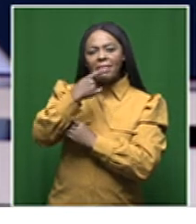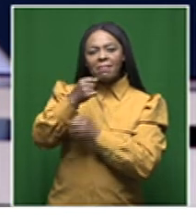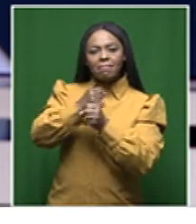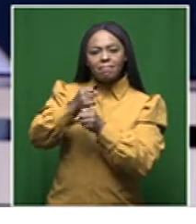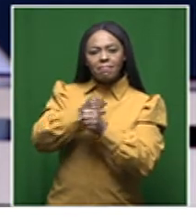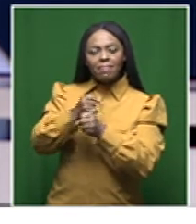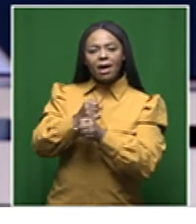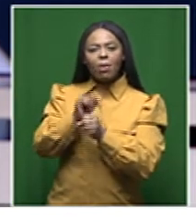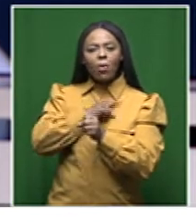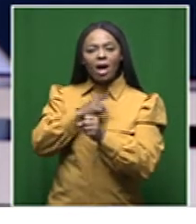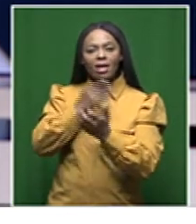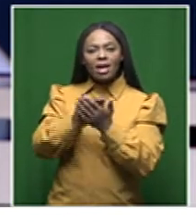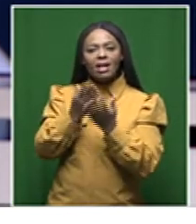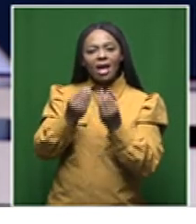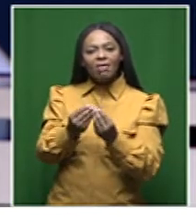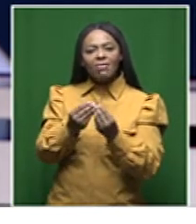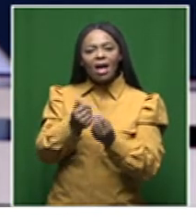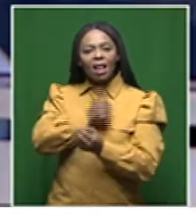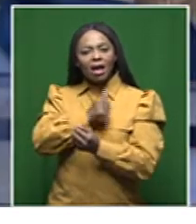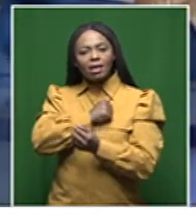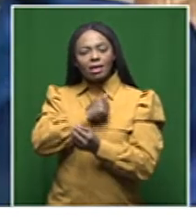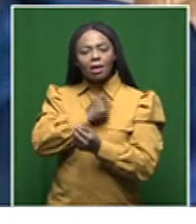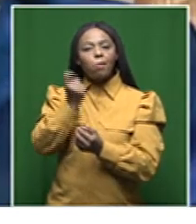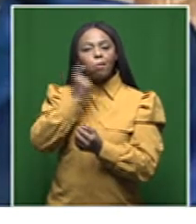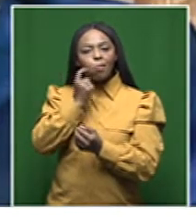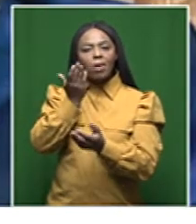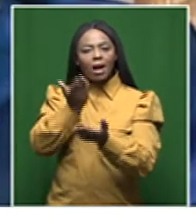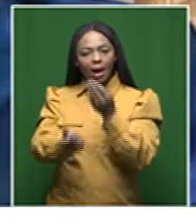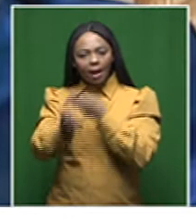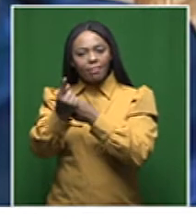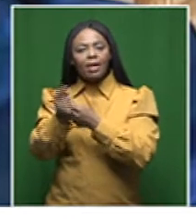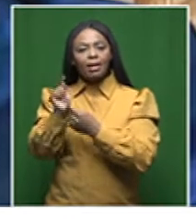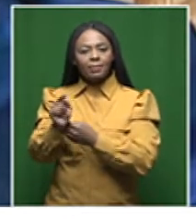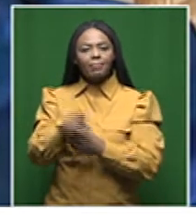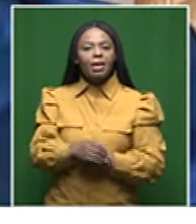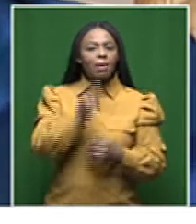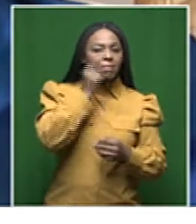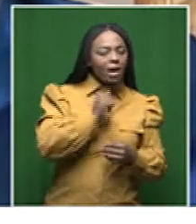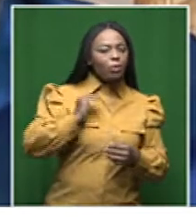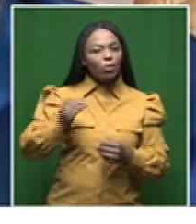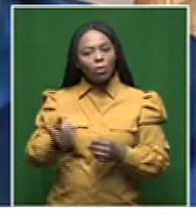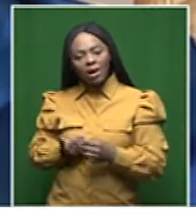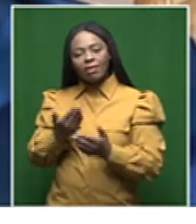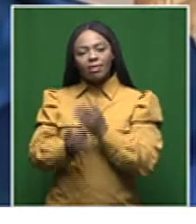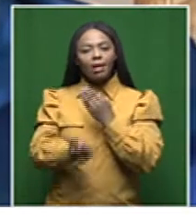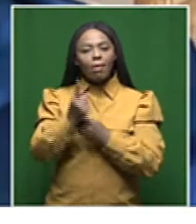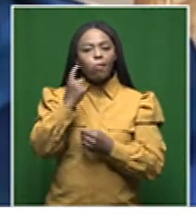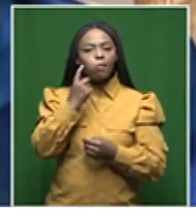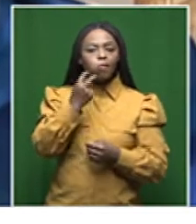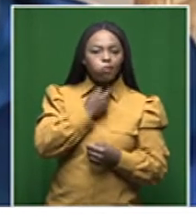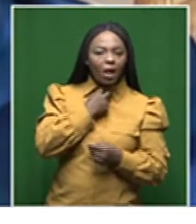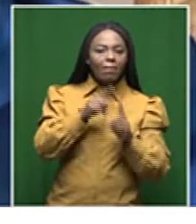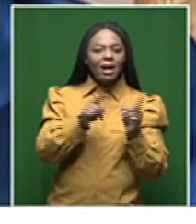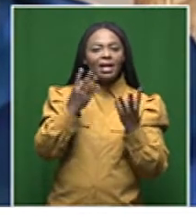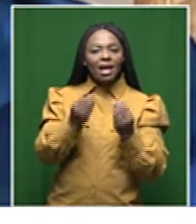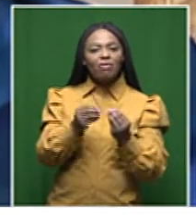childless couples a better chance to become parents. He talks to us about infertility, of course, in men and women, and of course the modified IVF procedure.